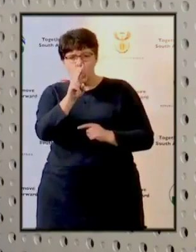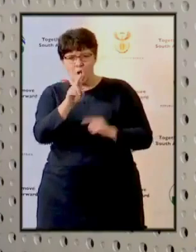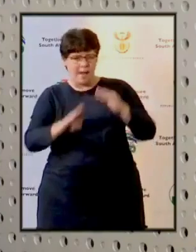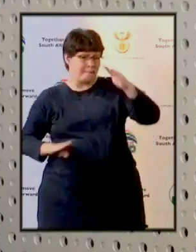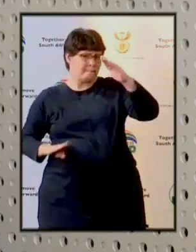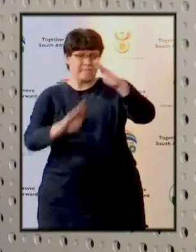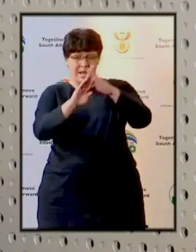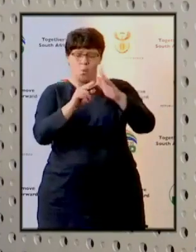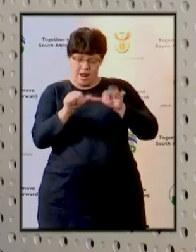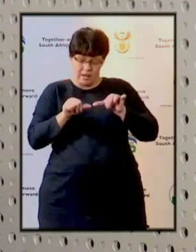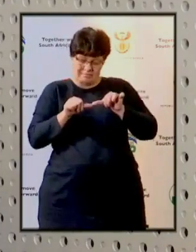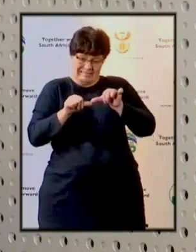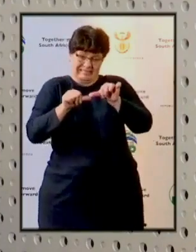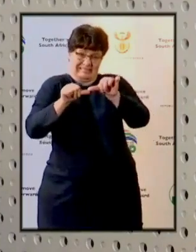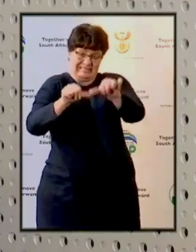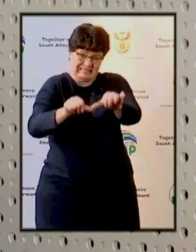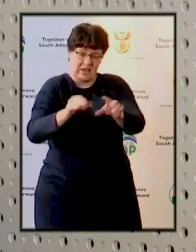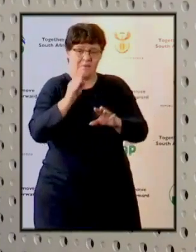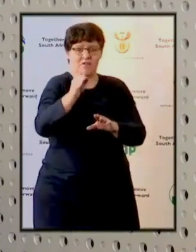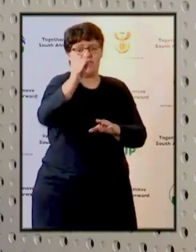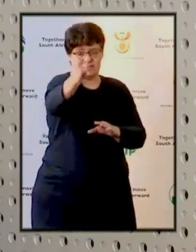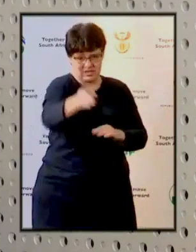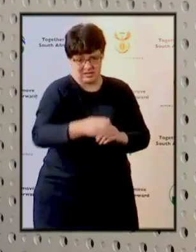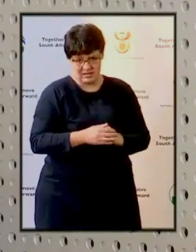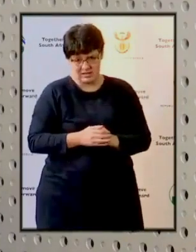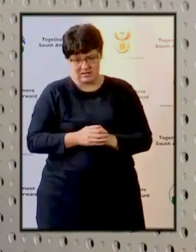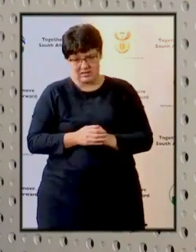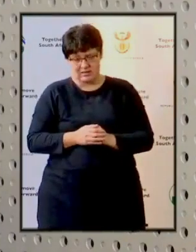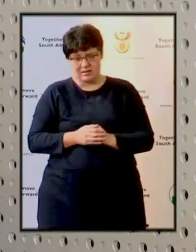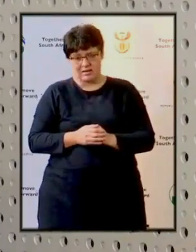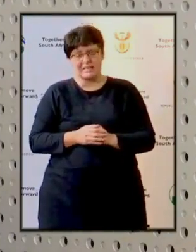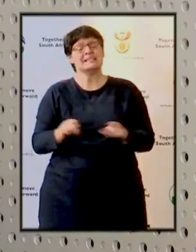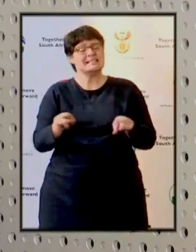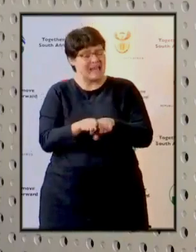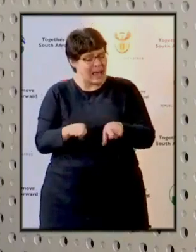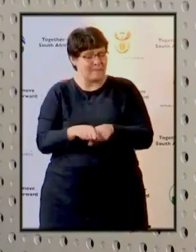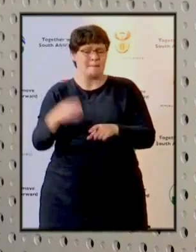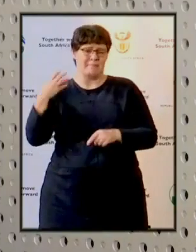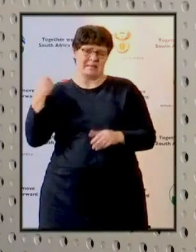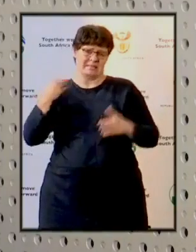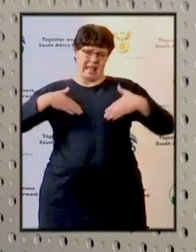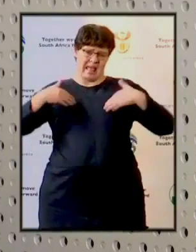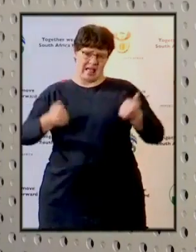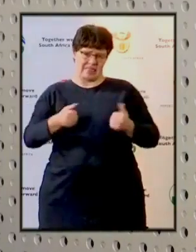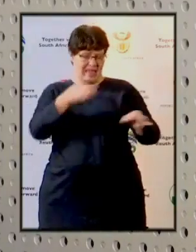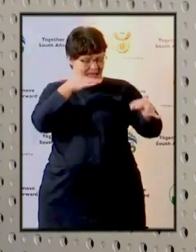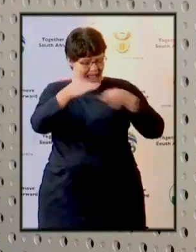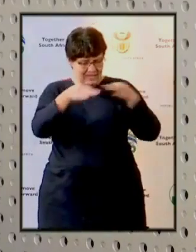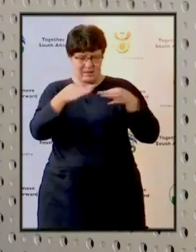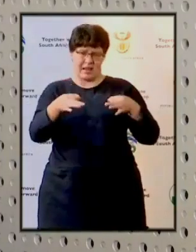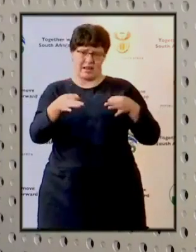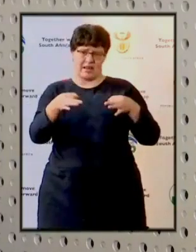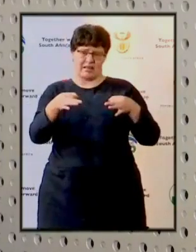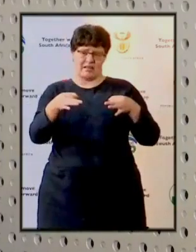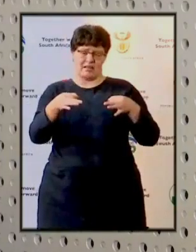as far as possible. And this is a message Minister Zweli Mkhize repeatedly raises in public,